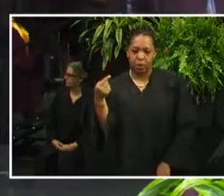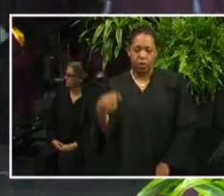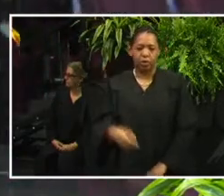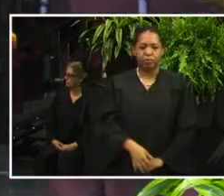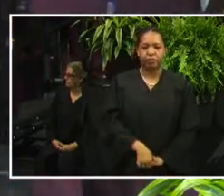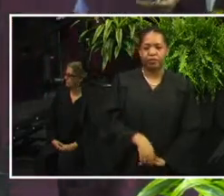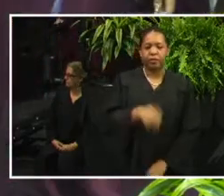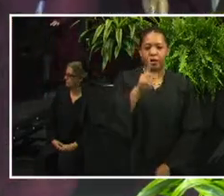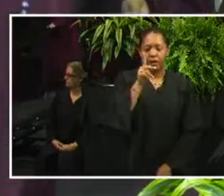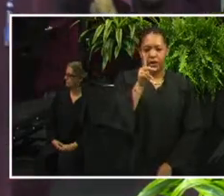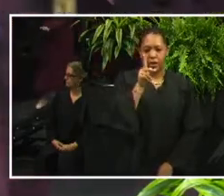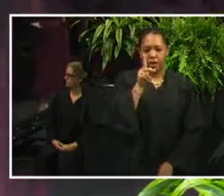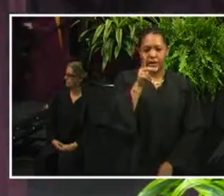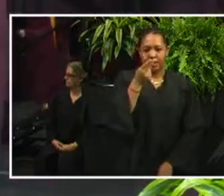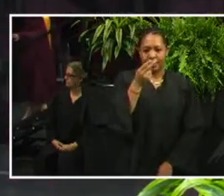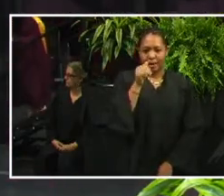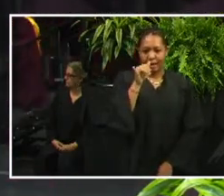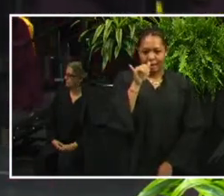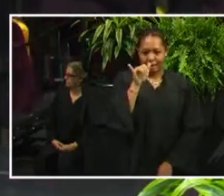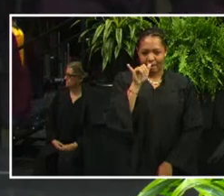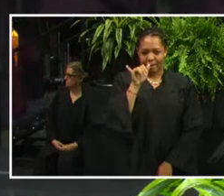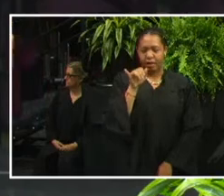Kai Gelina.